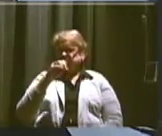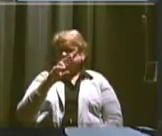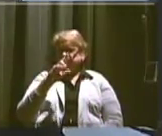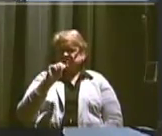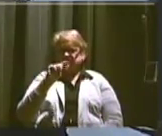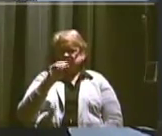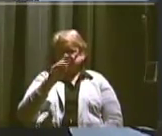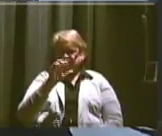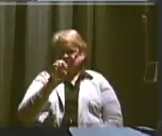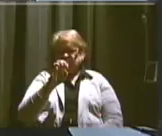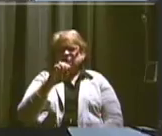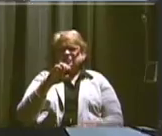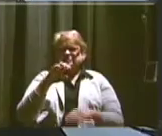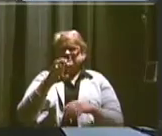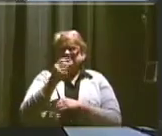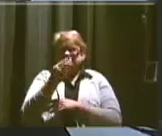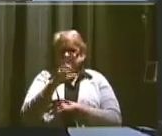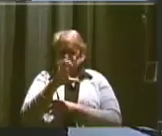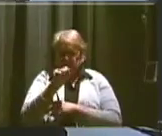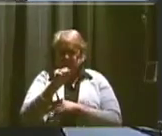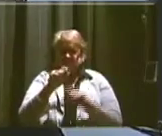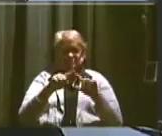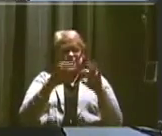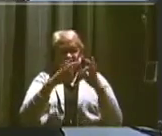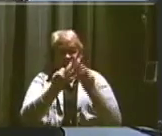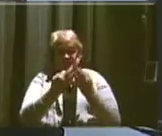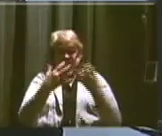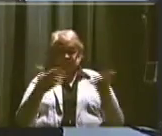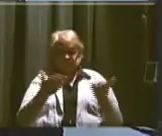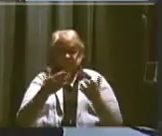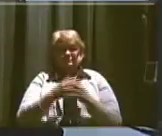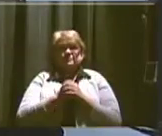So, and we also